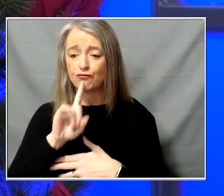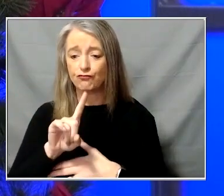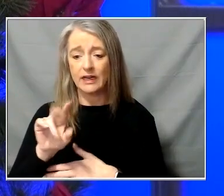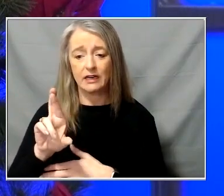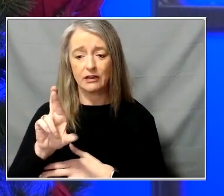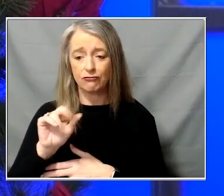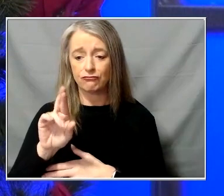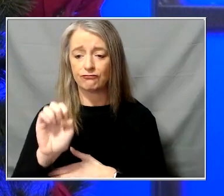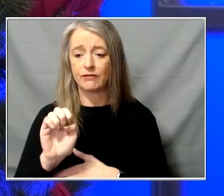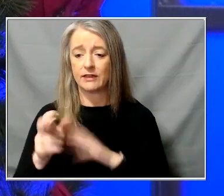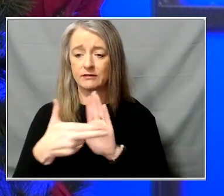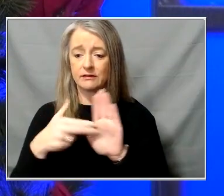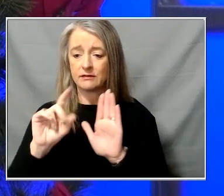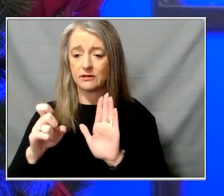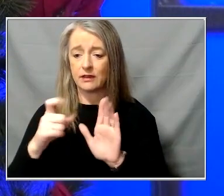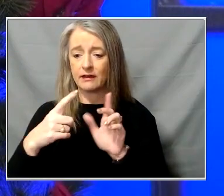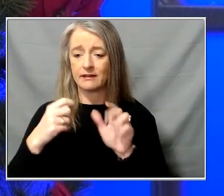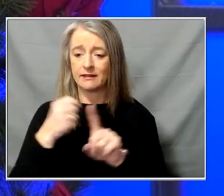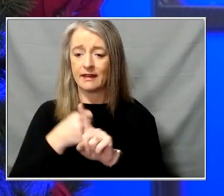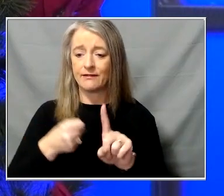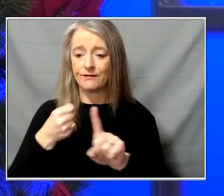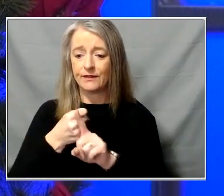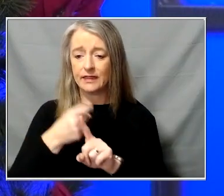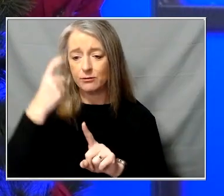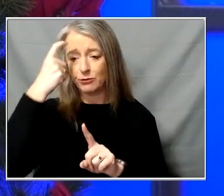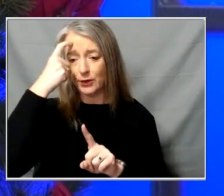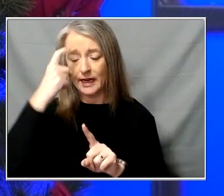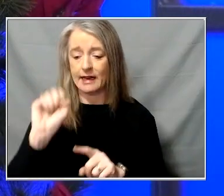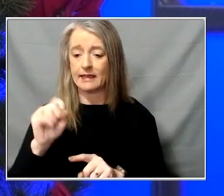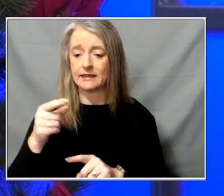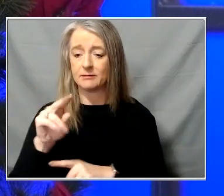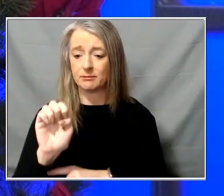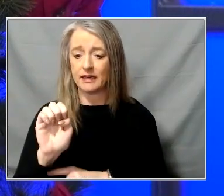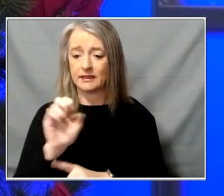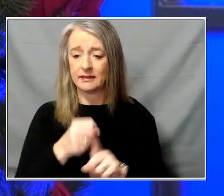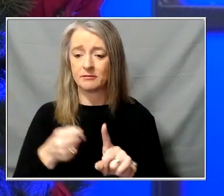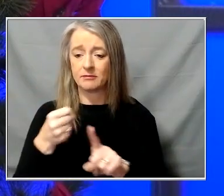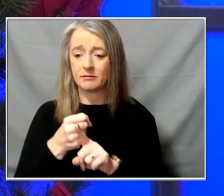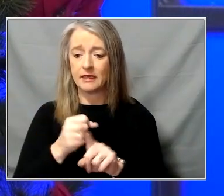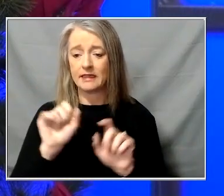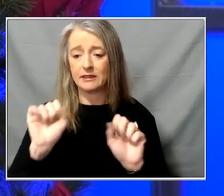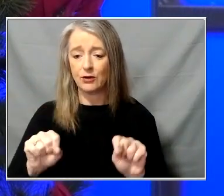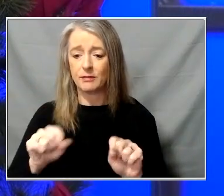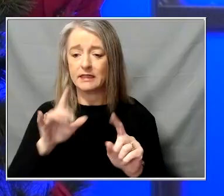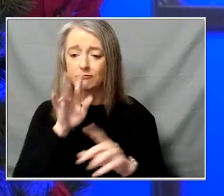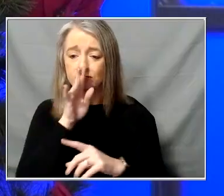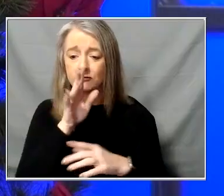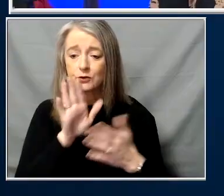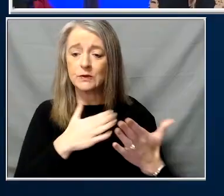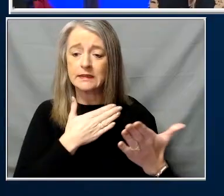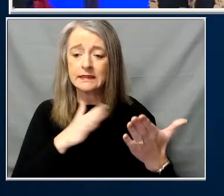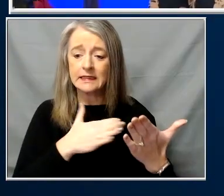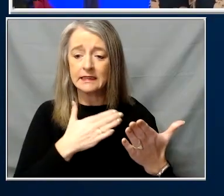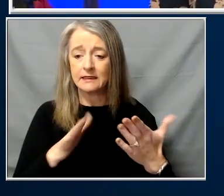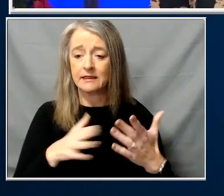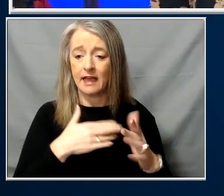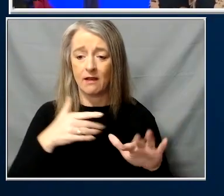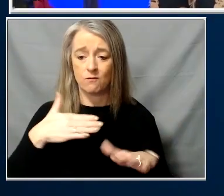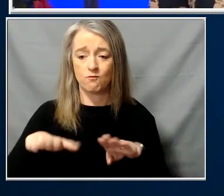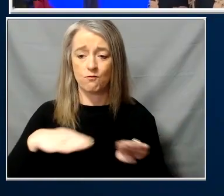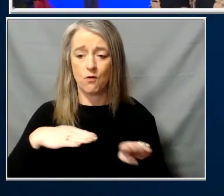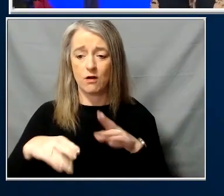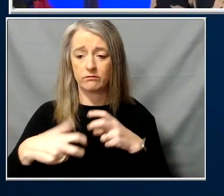that affects the brain and the spinal cord. She says it is impacting her ability to sing and sometimes even walk. We are joined this morning